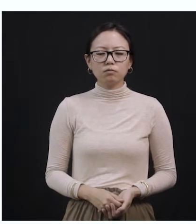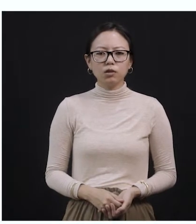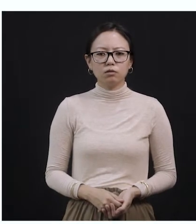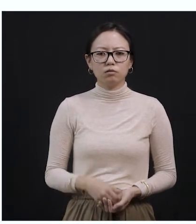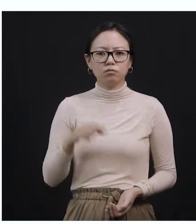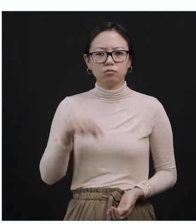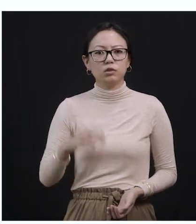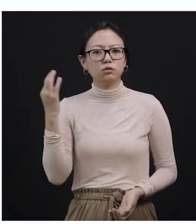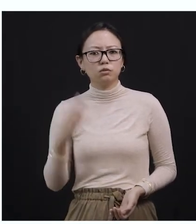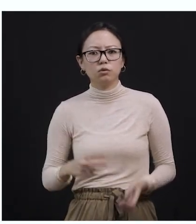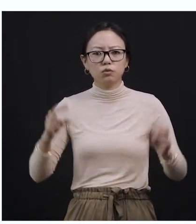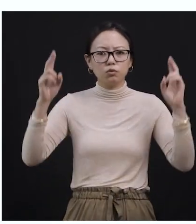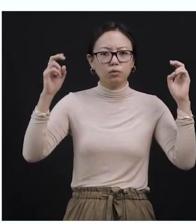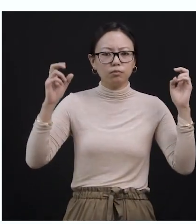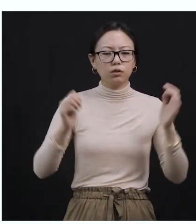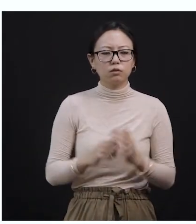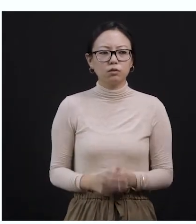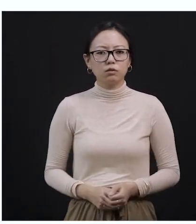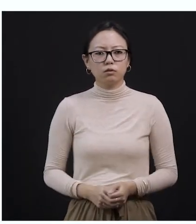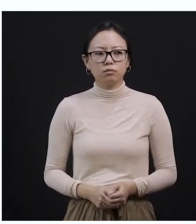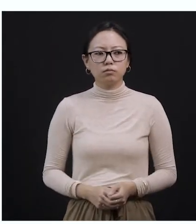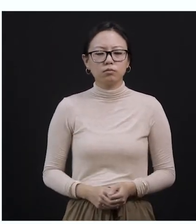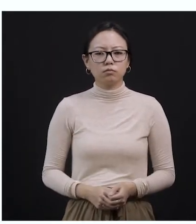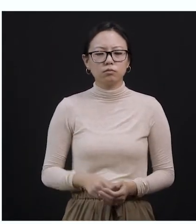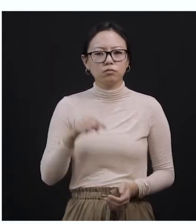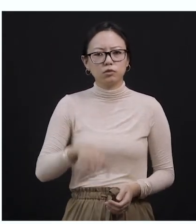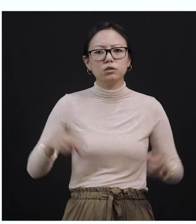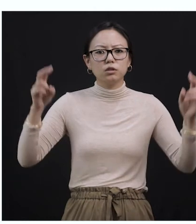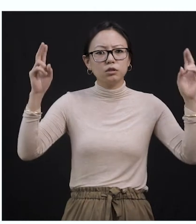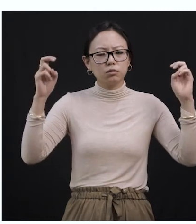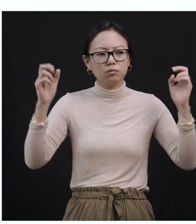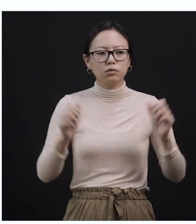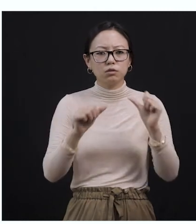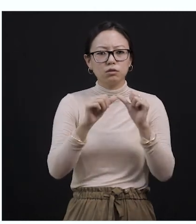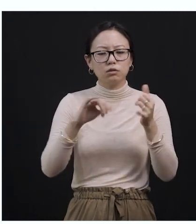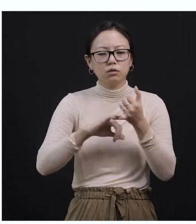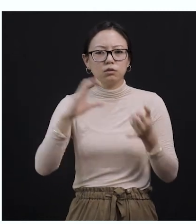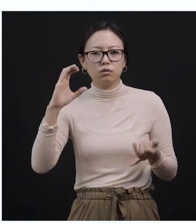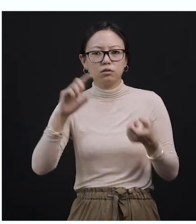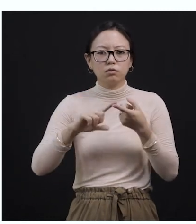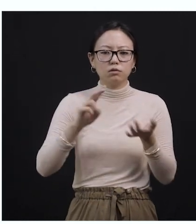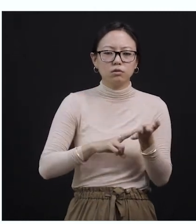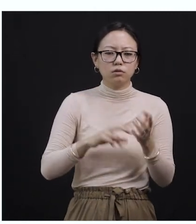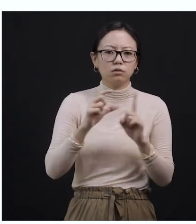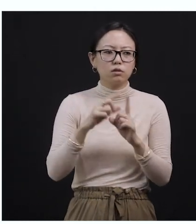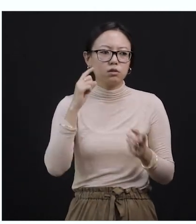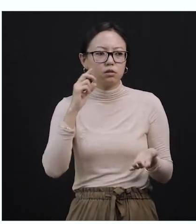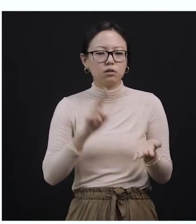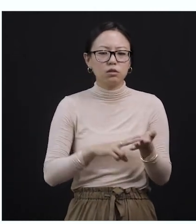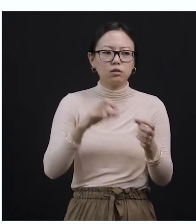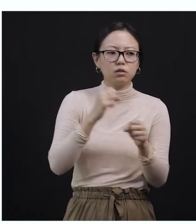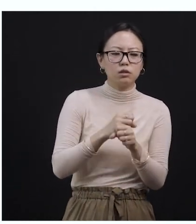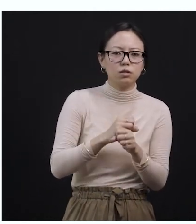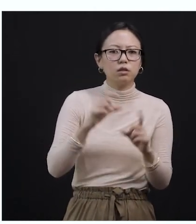new topic. This topic is called ascending and descending. Since we already learned